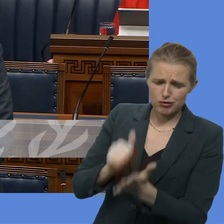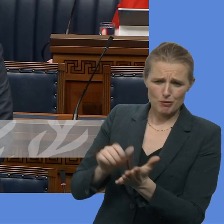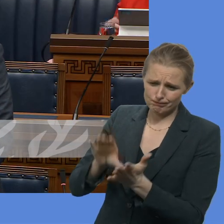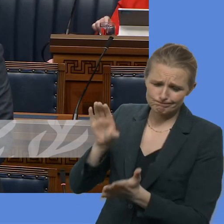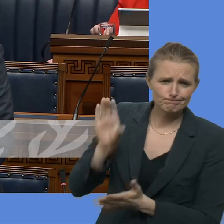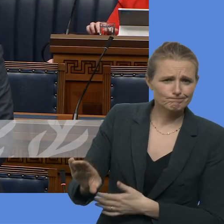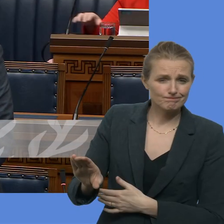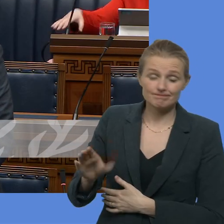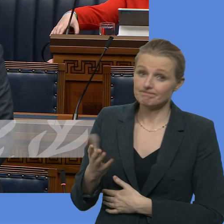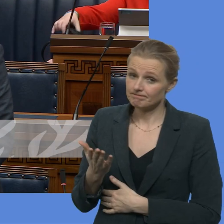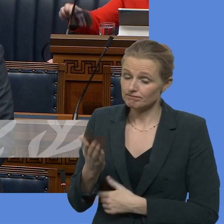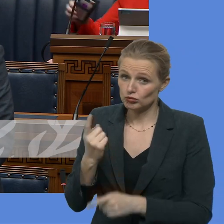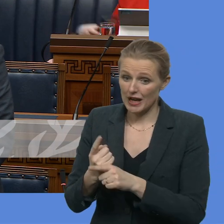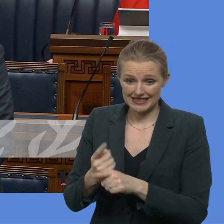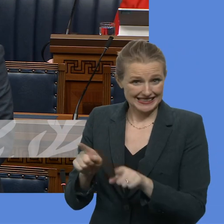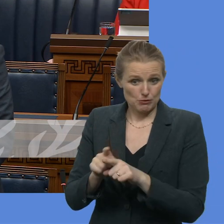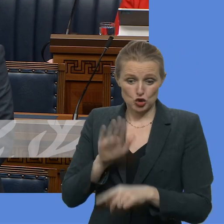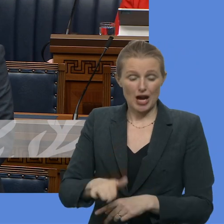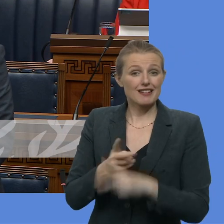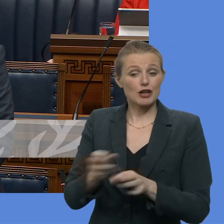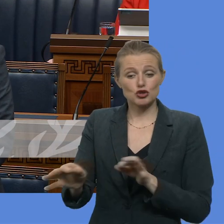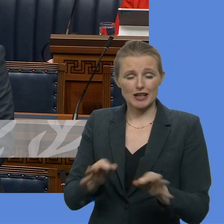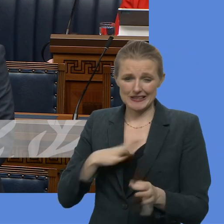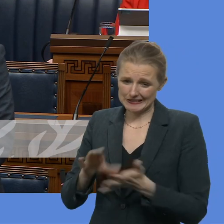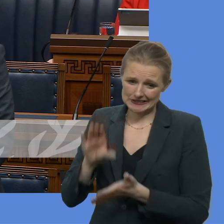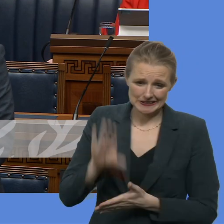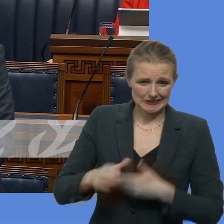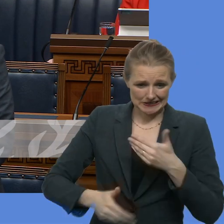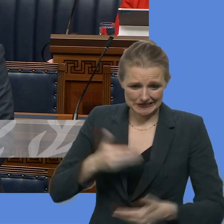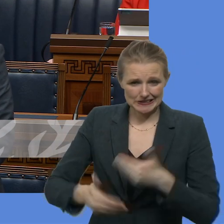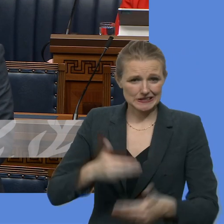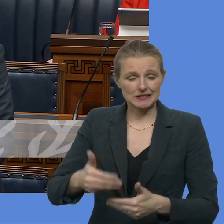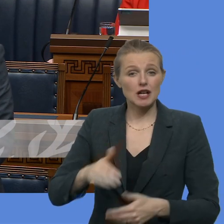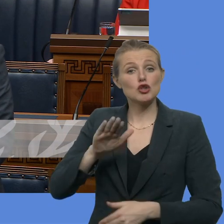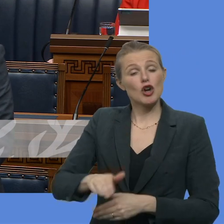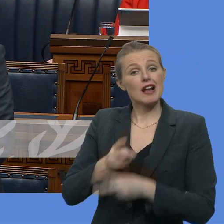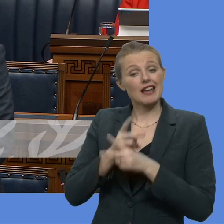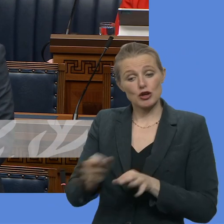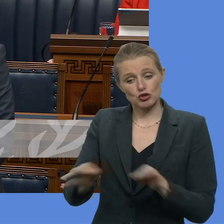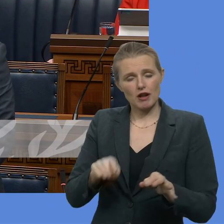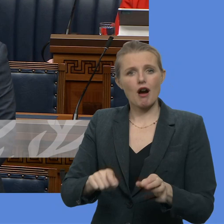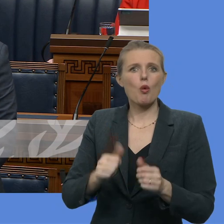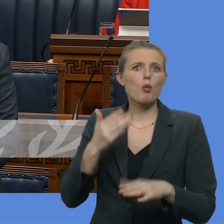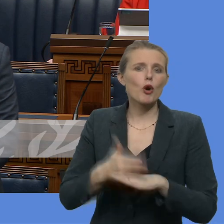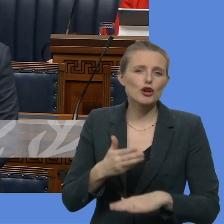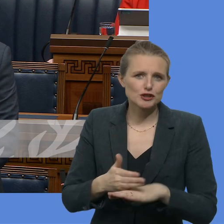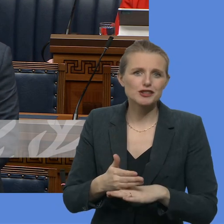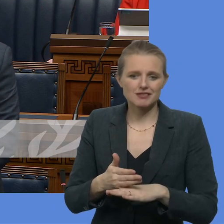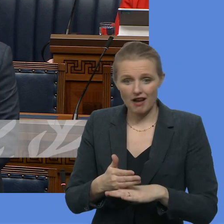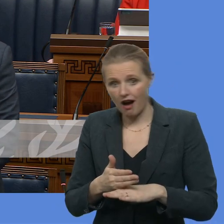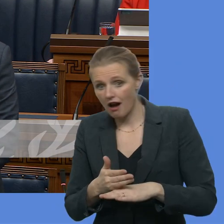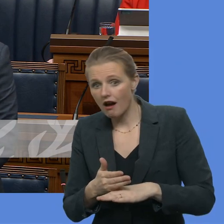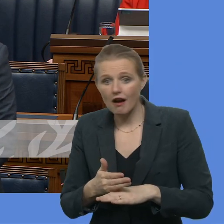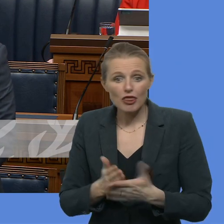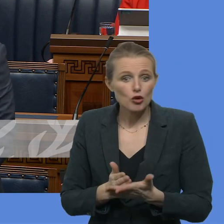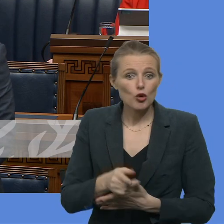and that we also need to see a childcare strategy in place, and a childcare strategy that actually delivers the change that is needed